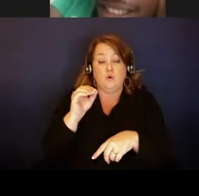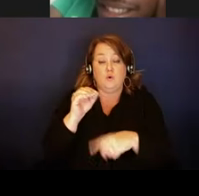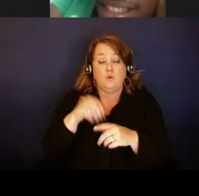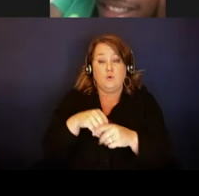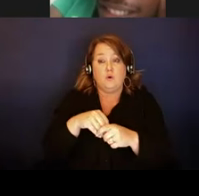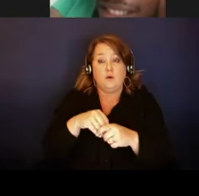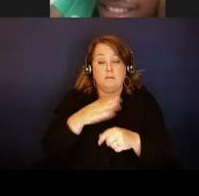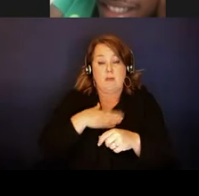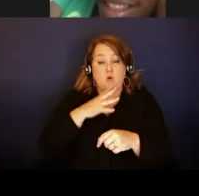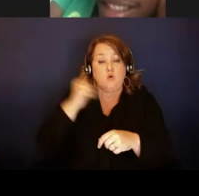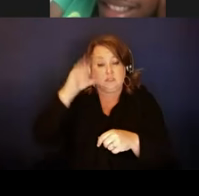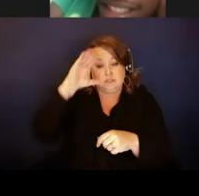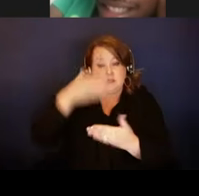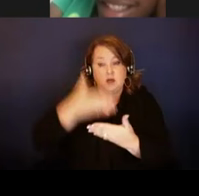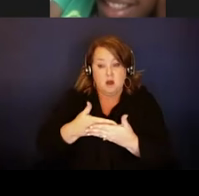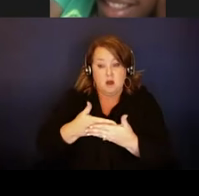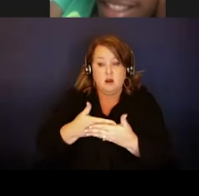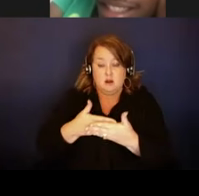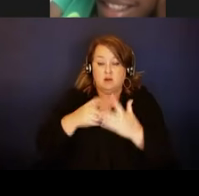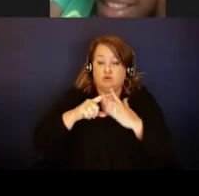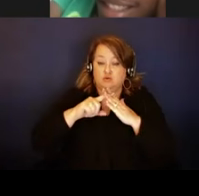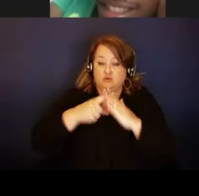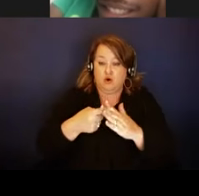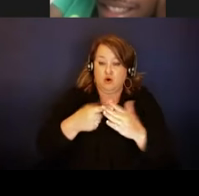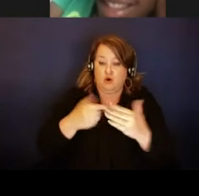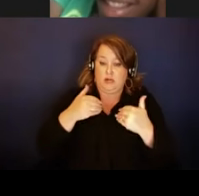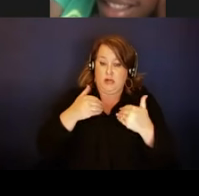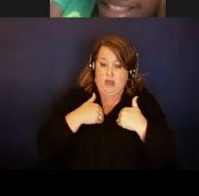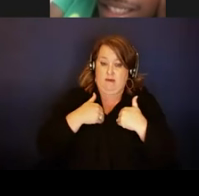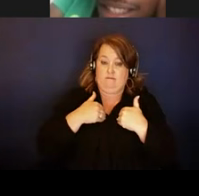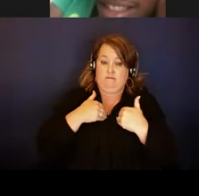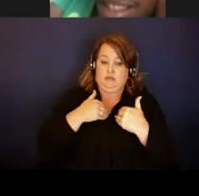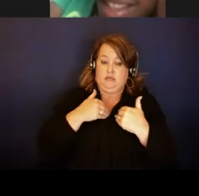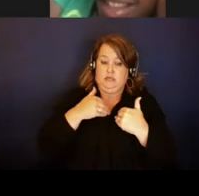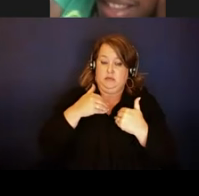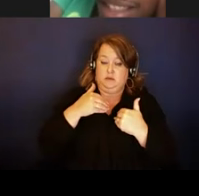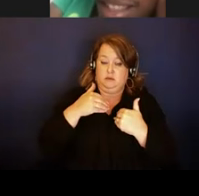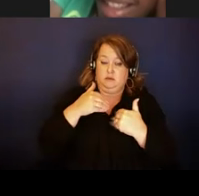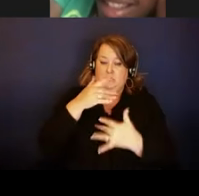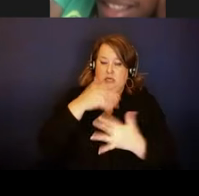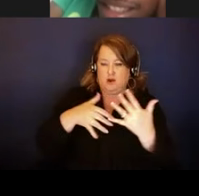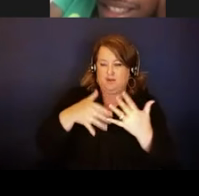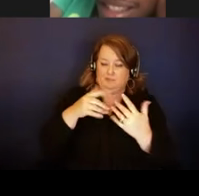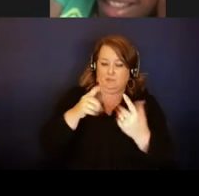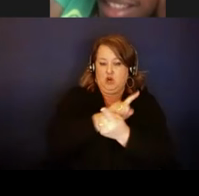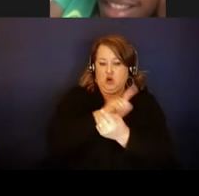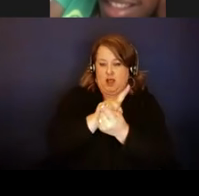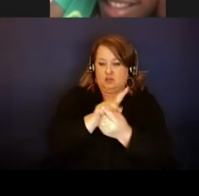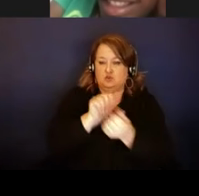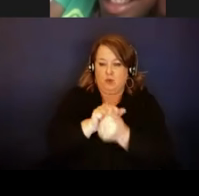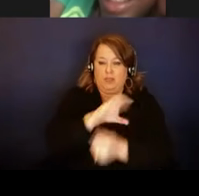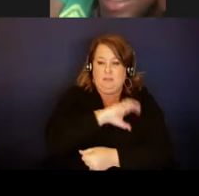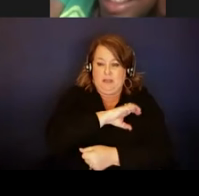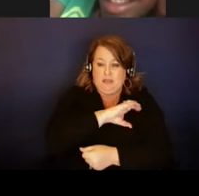my oldest son started having interactions with the police, and it was